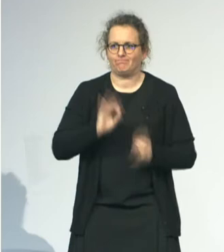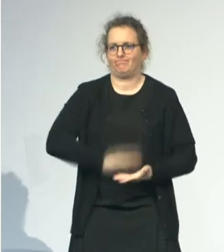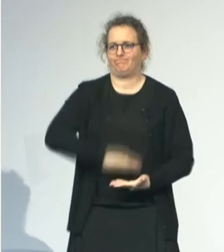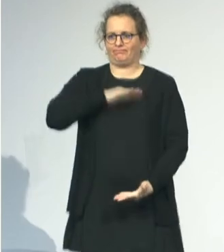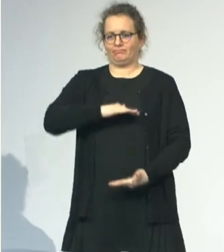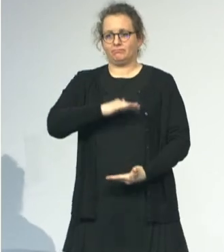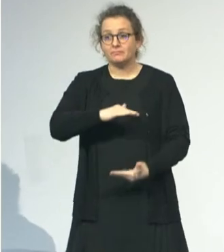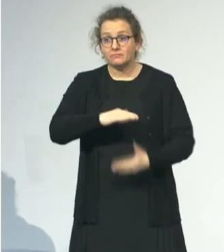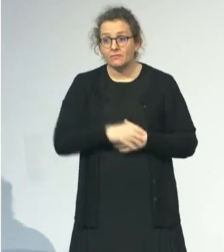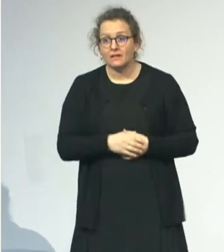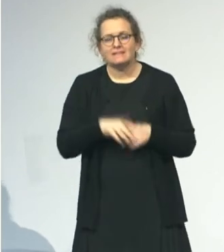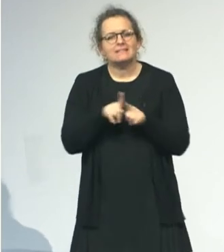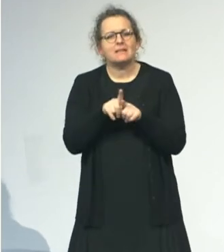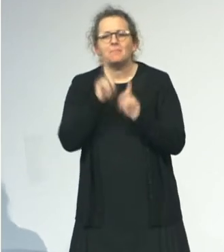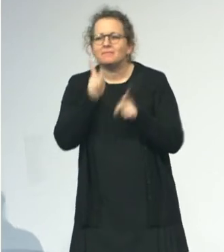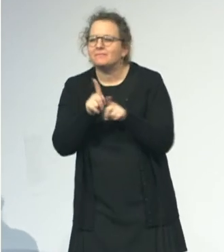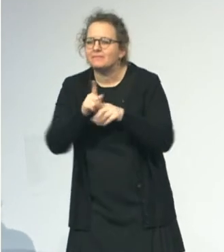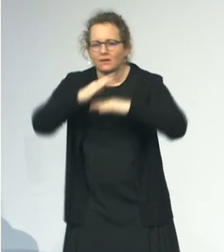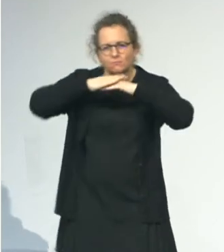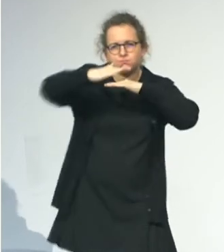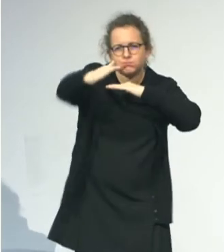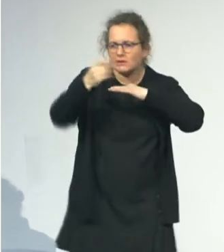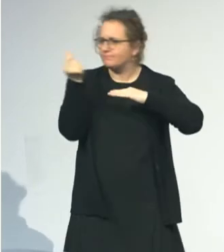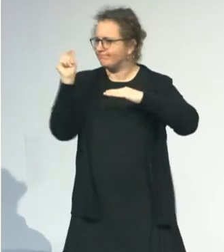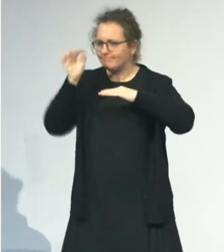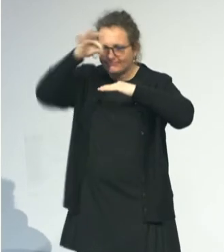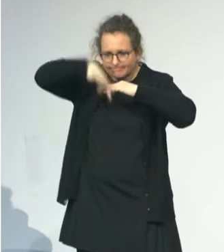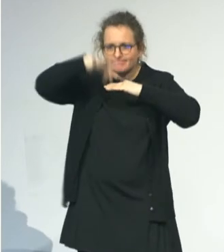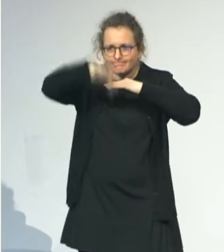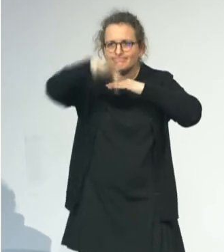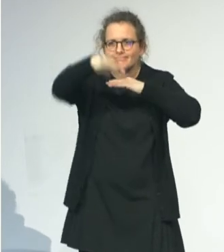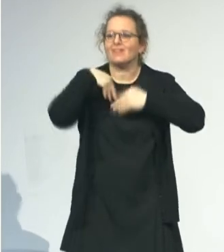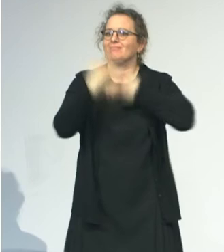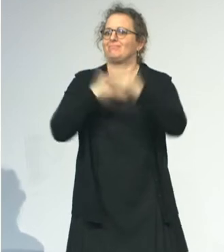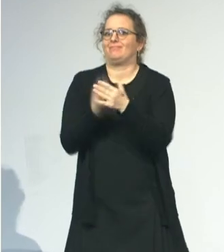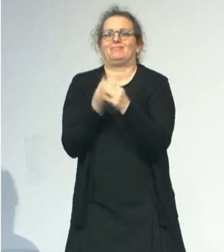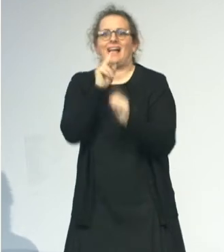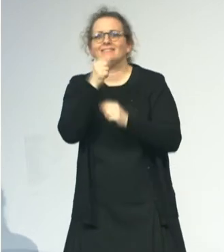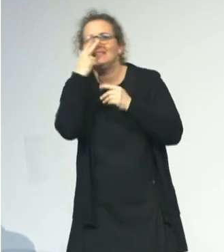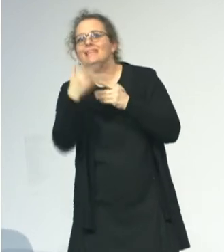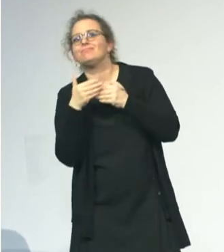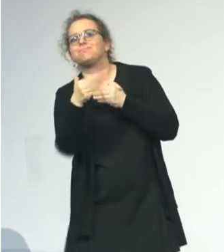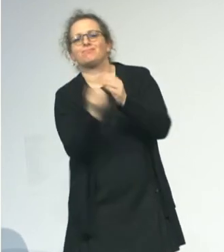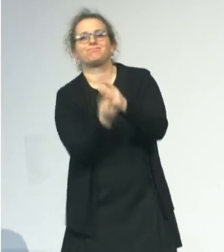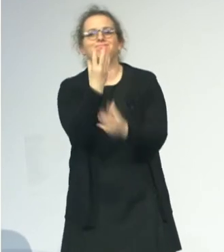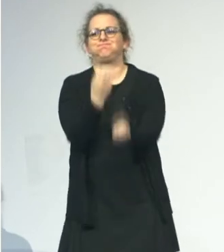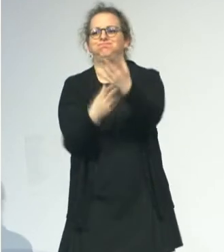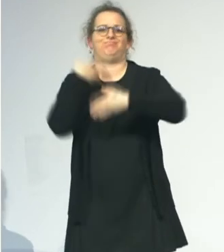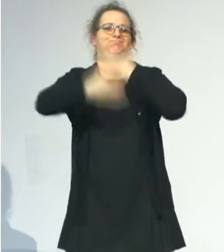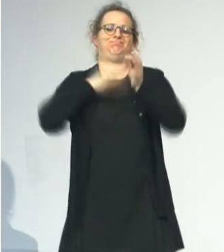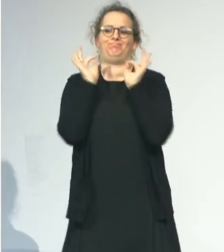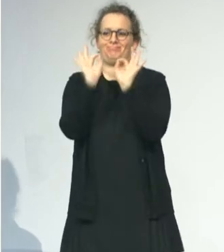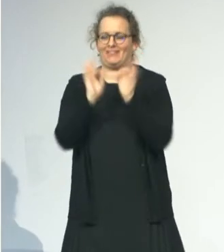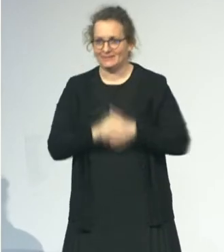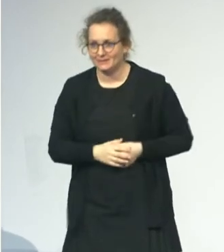see any flowers coming out of them. So this is what this project is all about. I'm pretty sure there was at least one more.